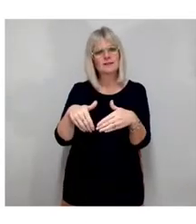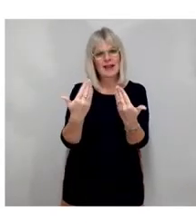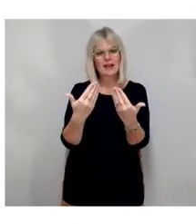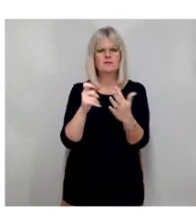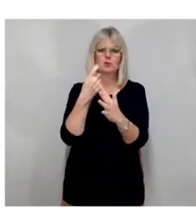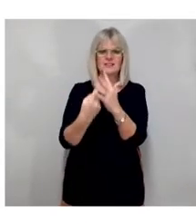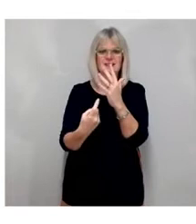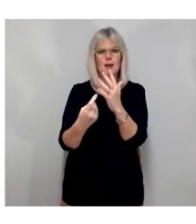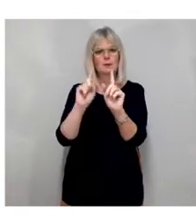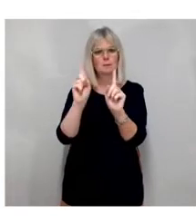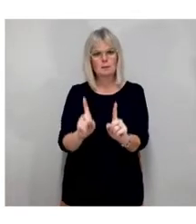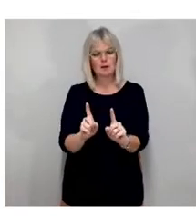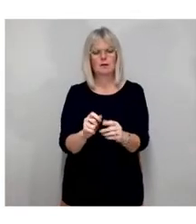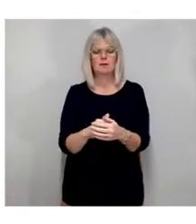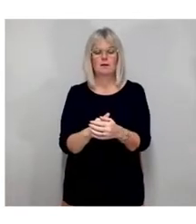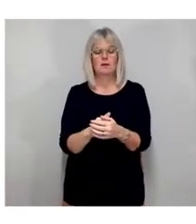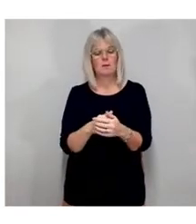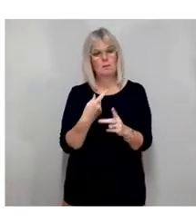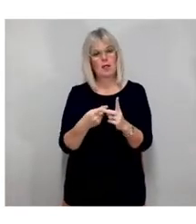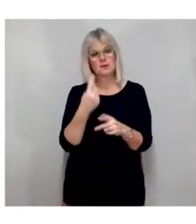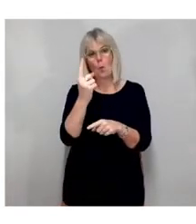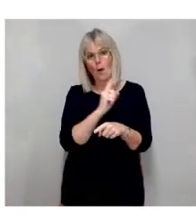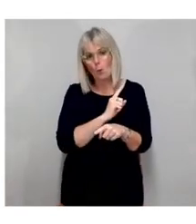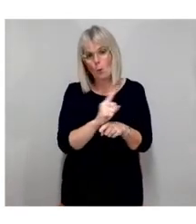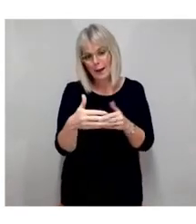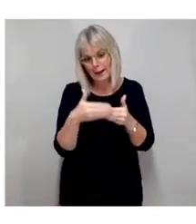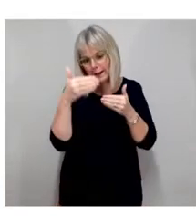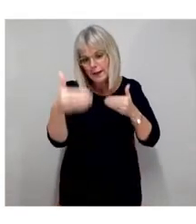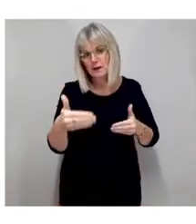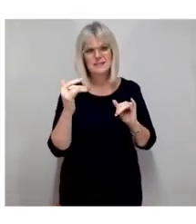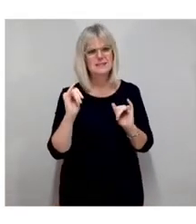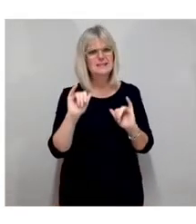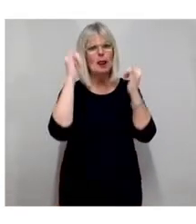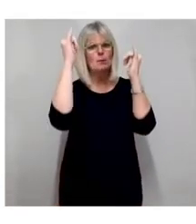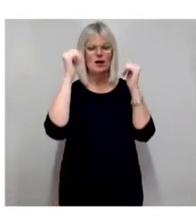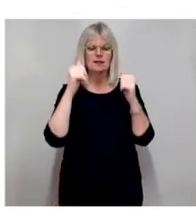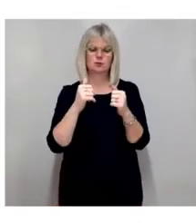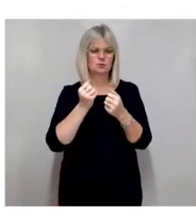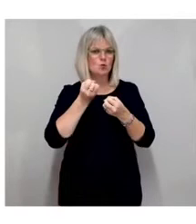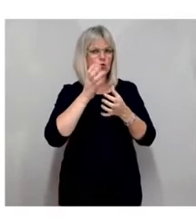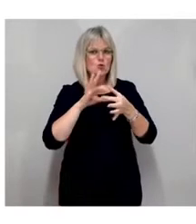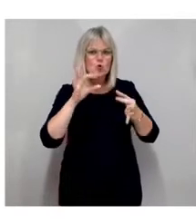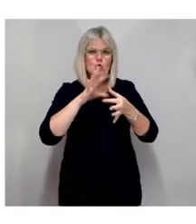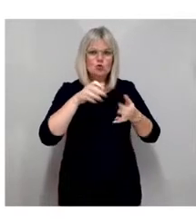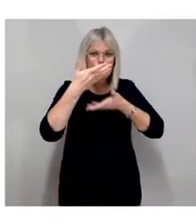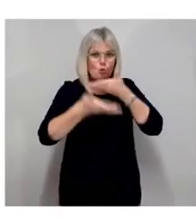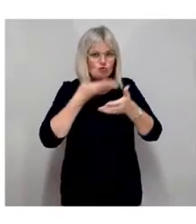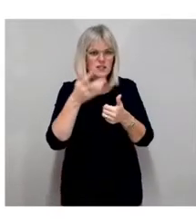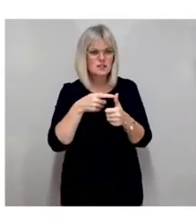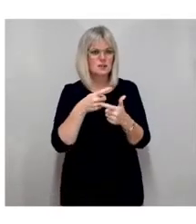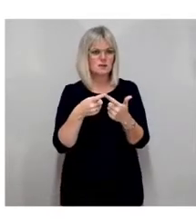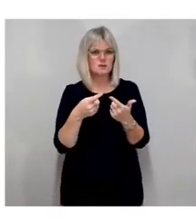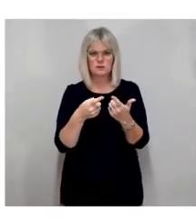telling stories, making our purpose alive, bringing inspiring people, breaking stereotypes that we want to do